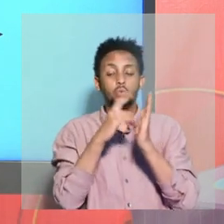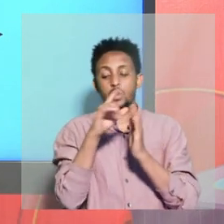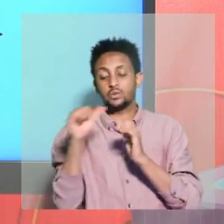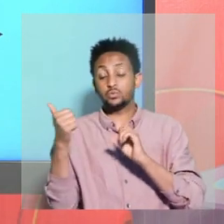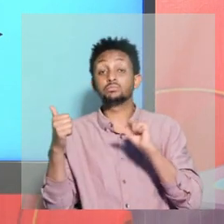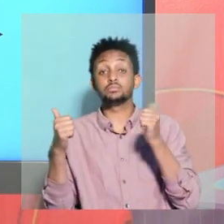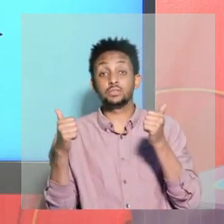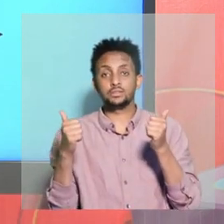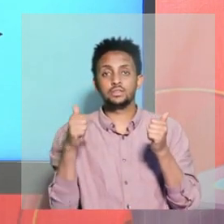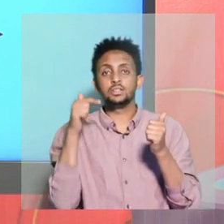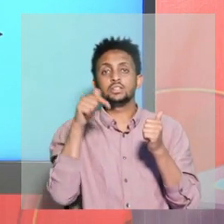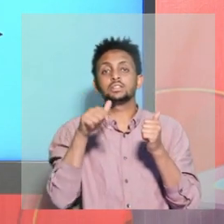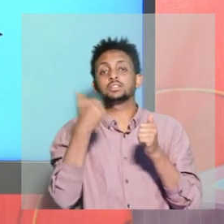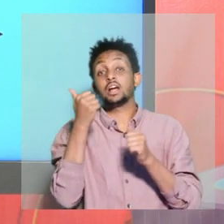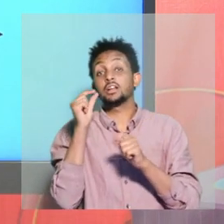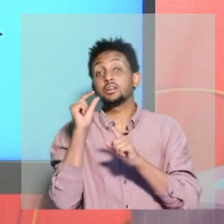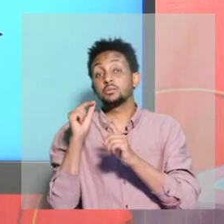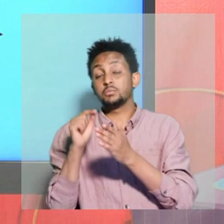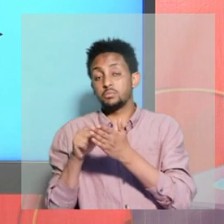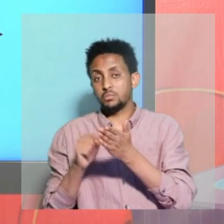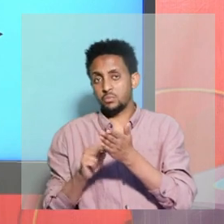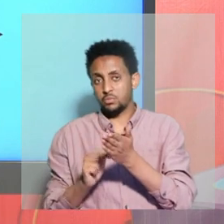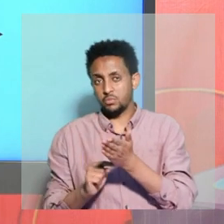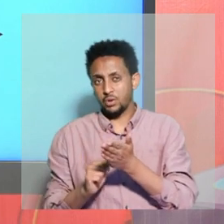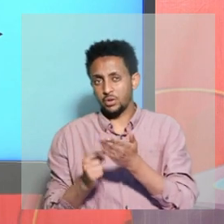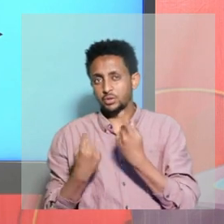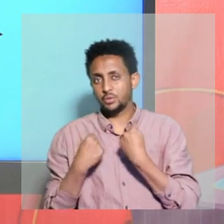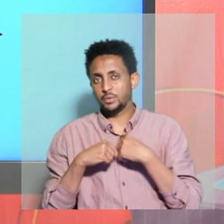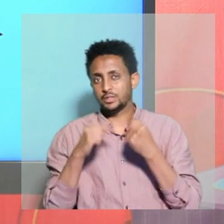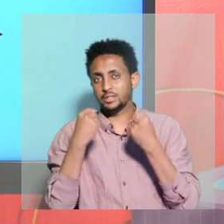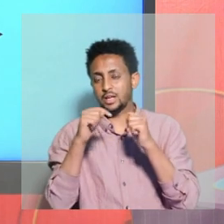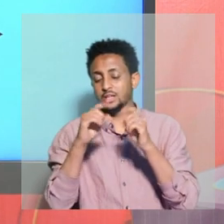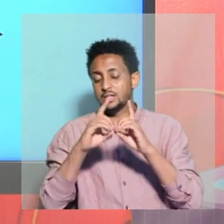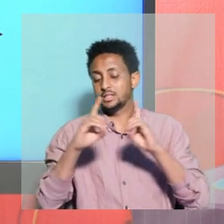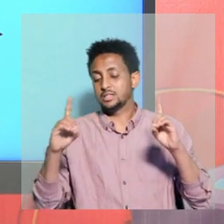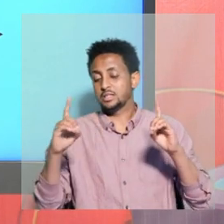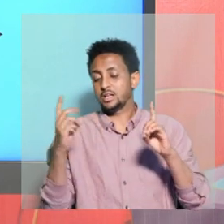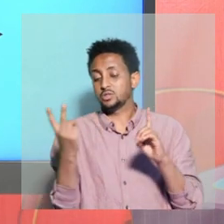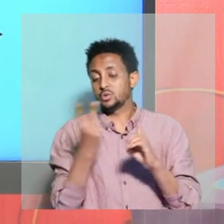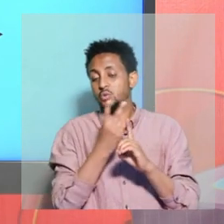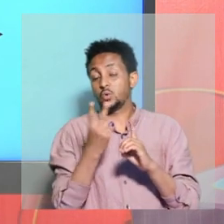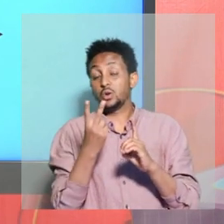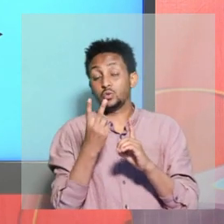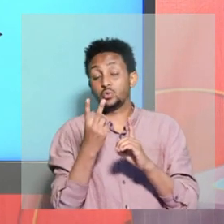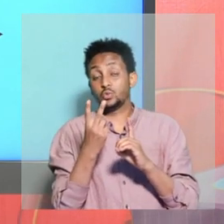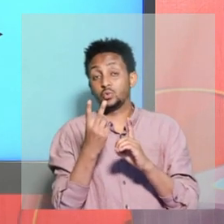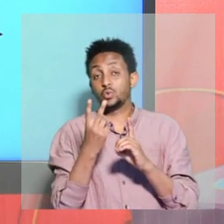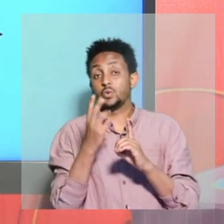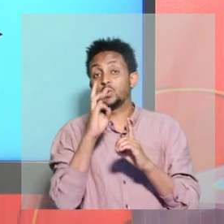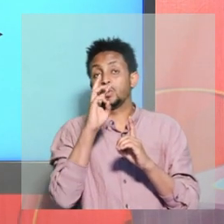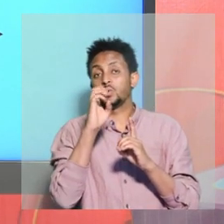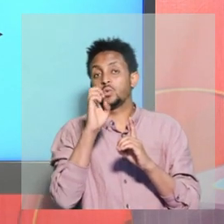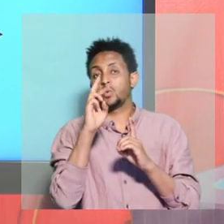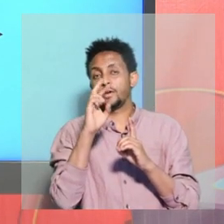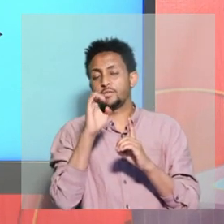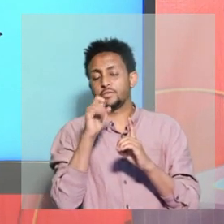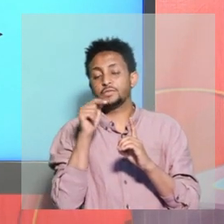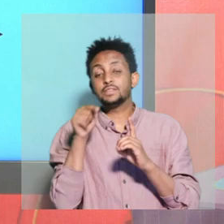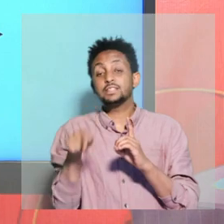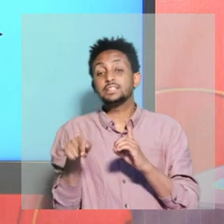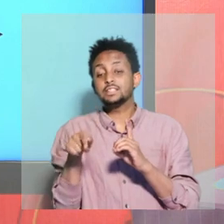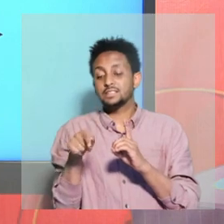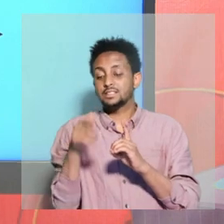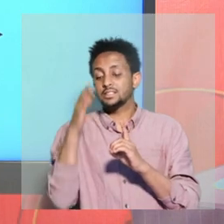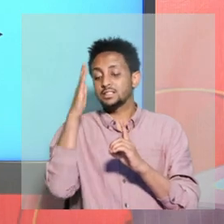another. And the other point is the distance between two consecutive wavefront, for example, from this,